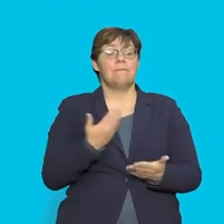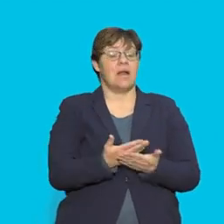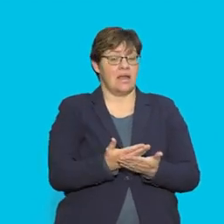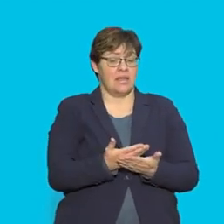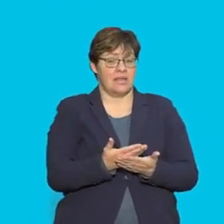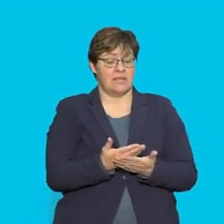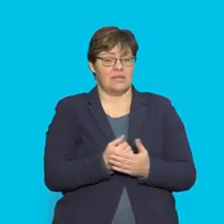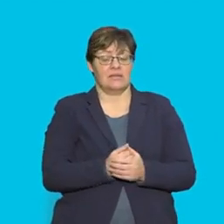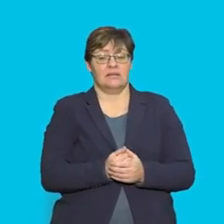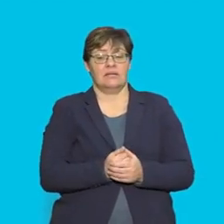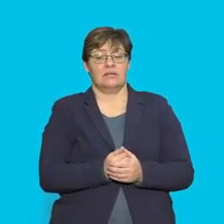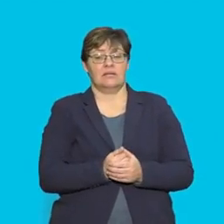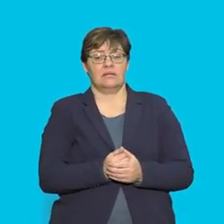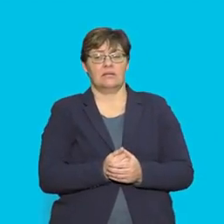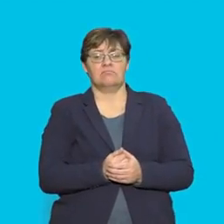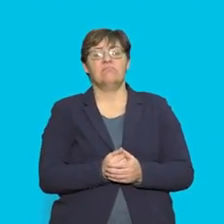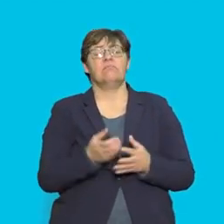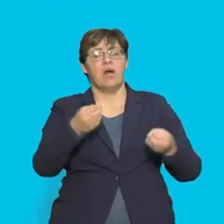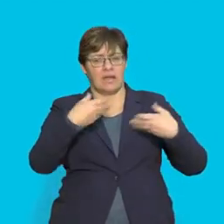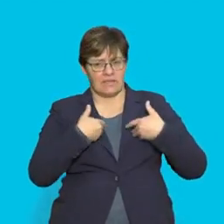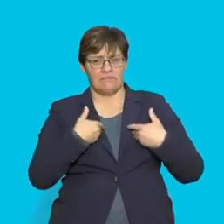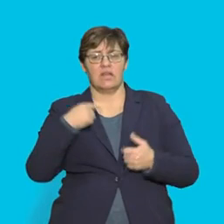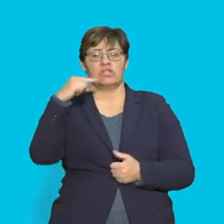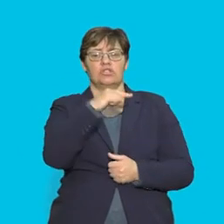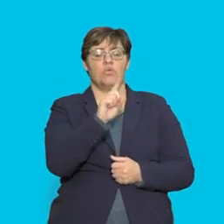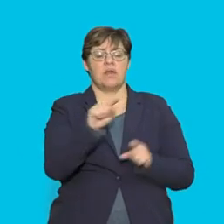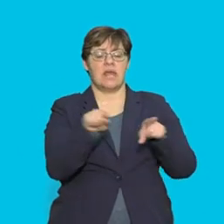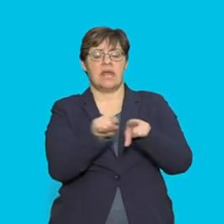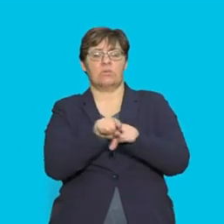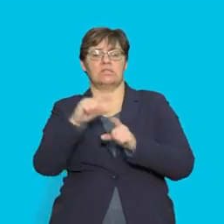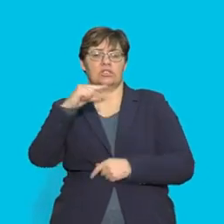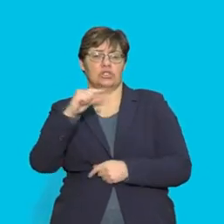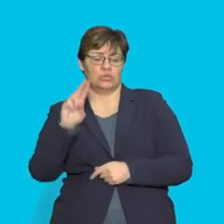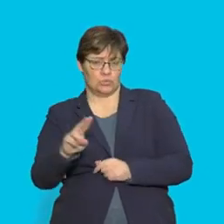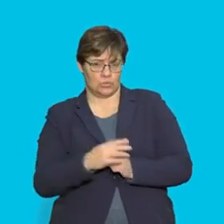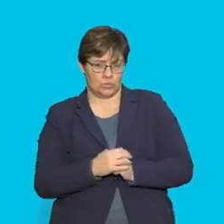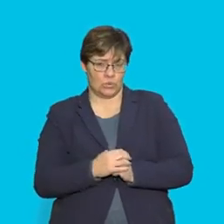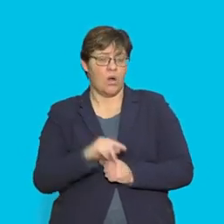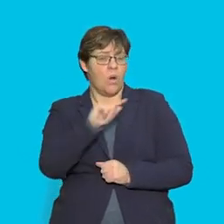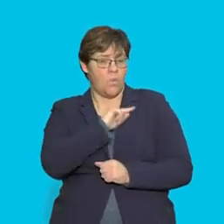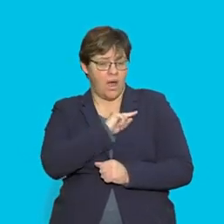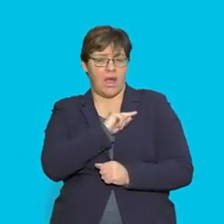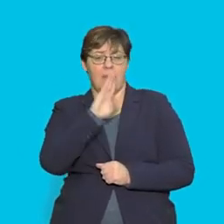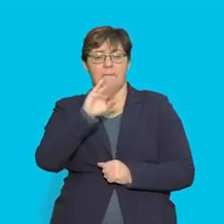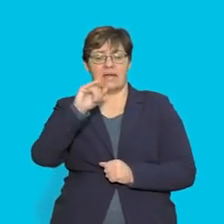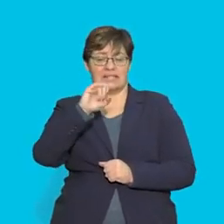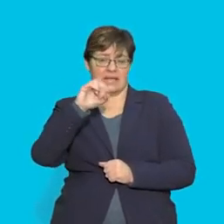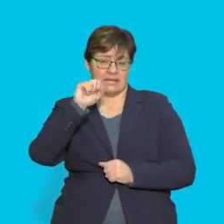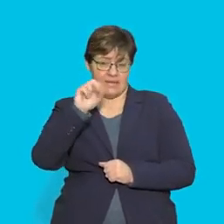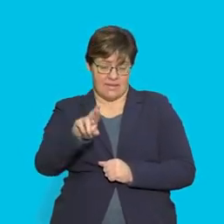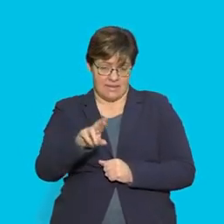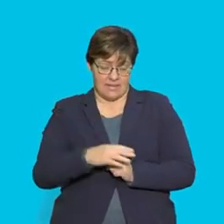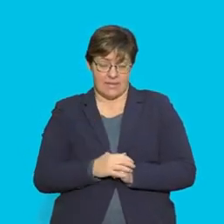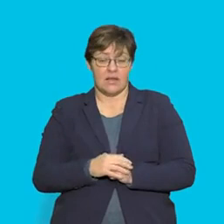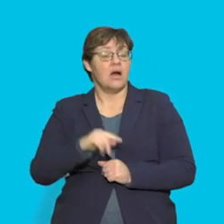then know that we are given G1 to be equal to G2. That's because of the bisector. And then as a